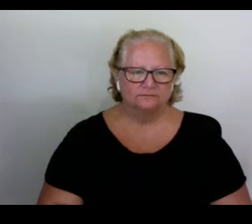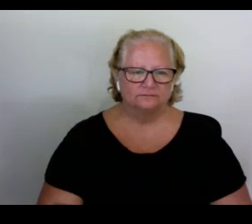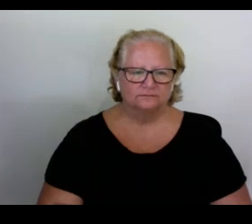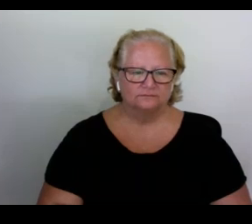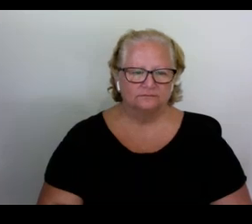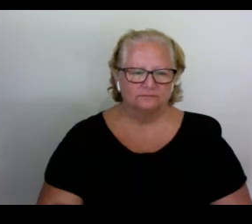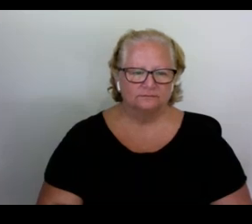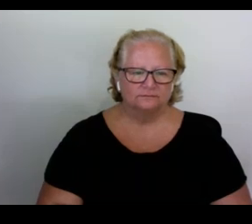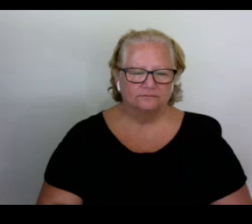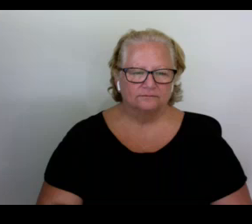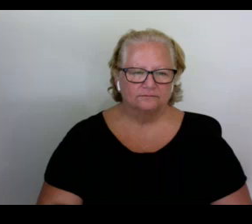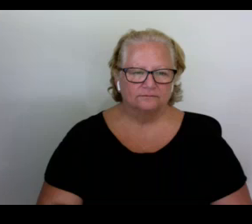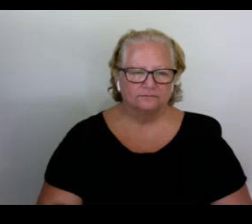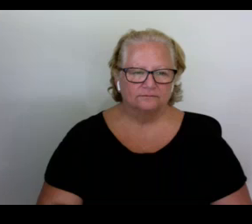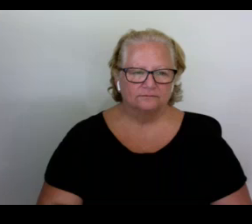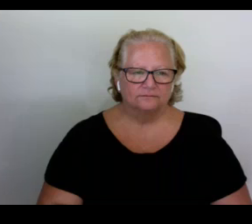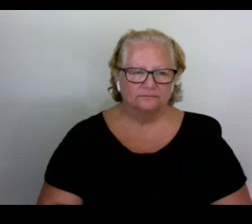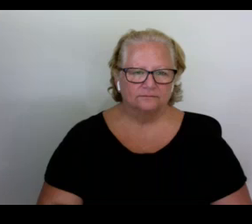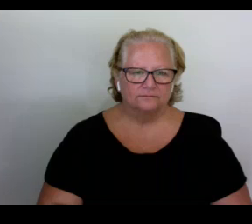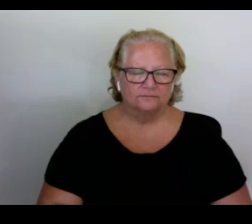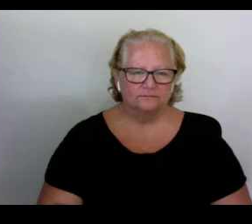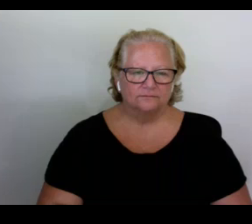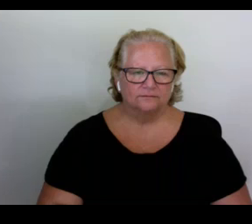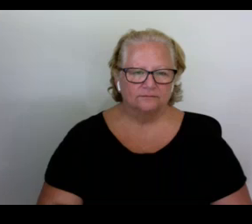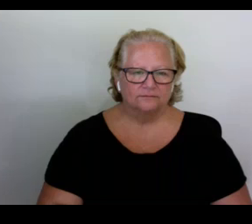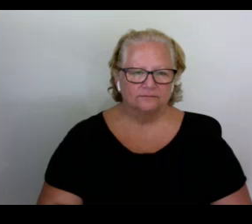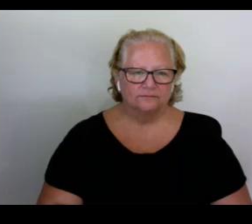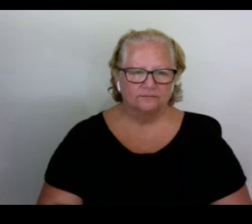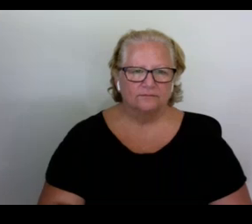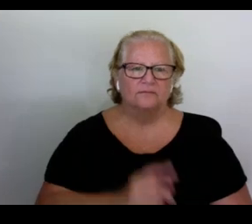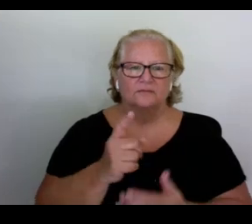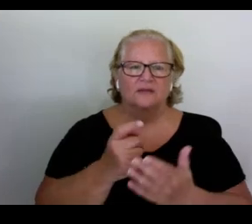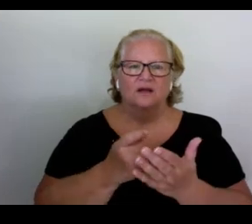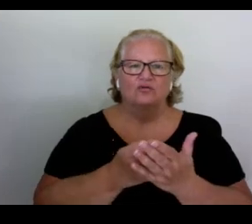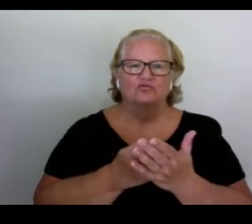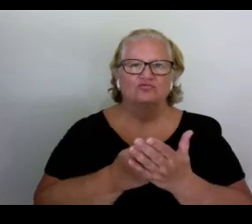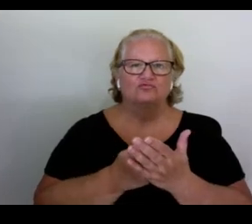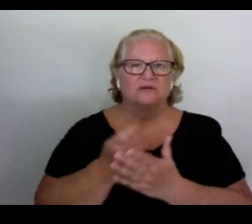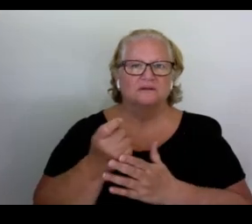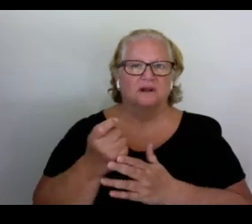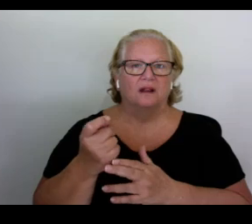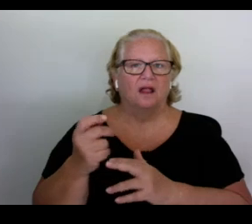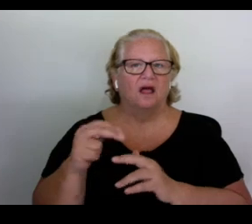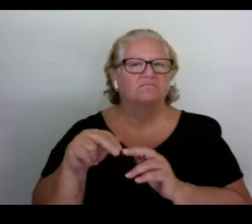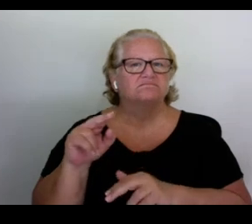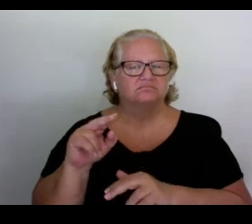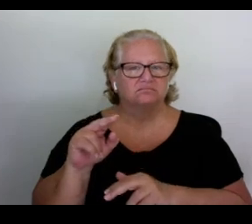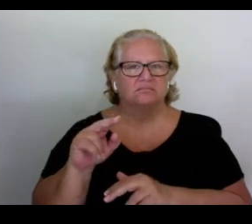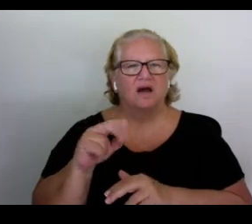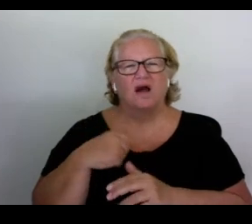The one thing we haven't addressed there is the rental increase. I'll be honest, I don't have a solve for that.